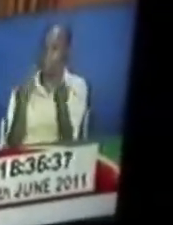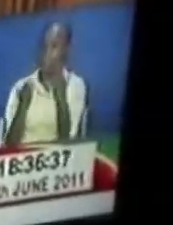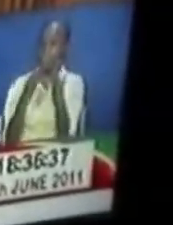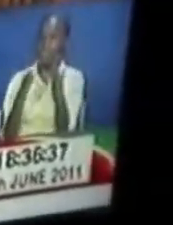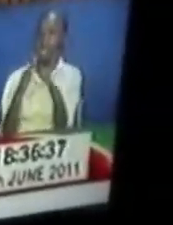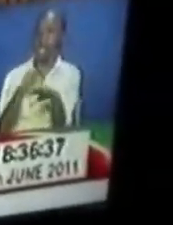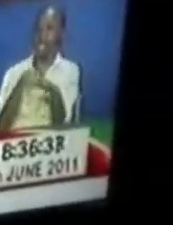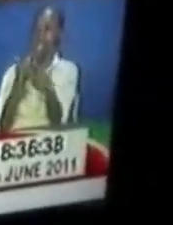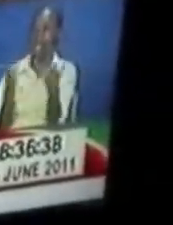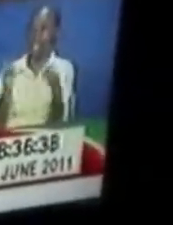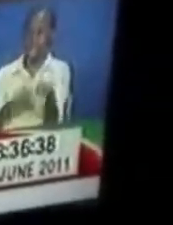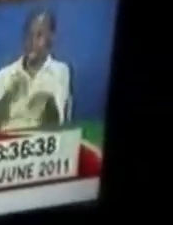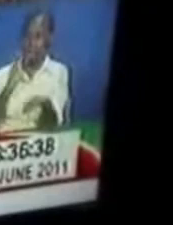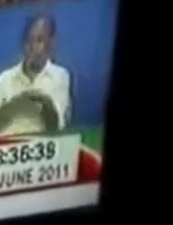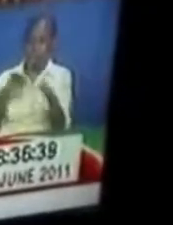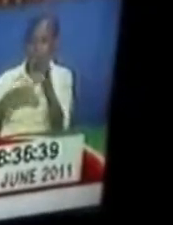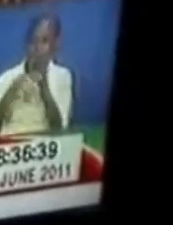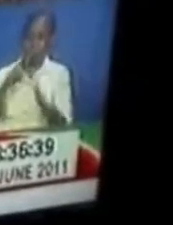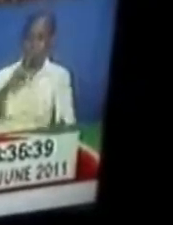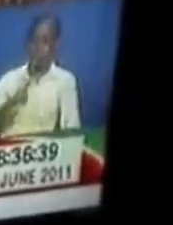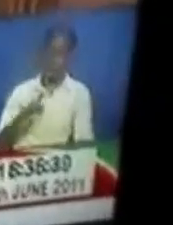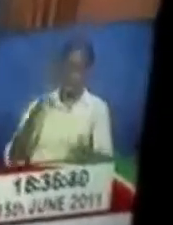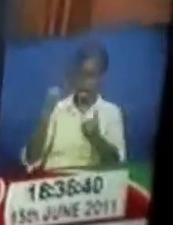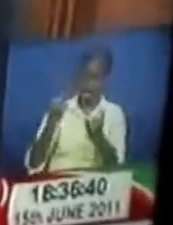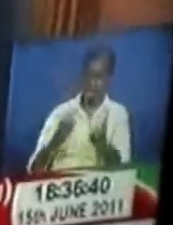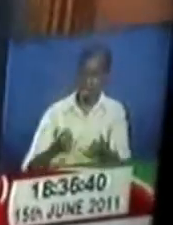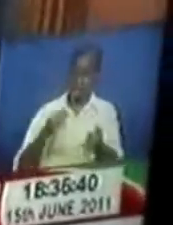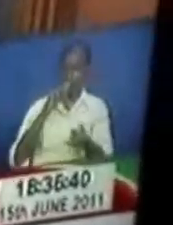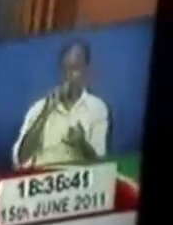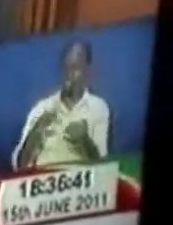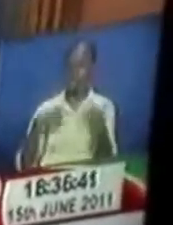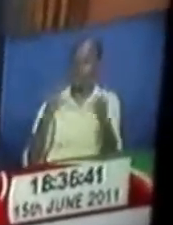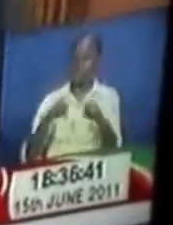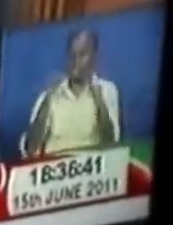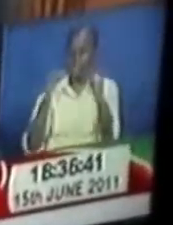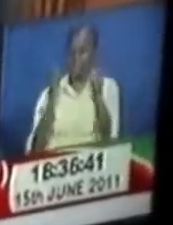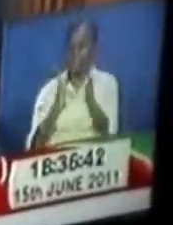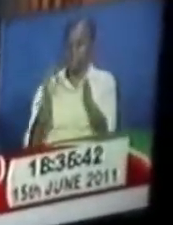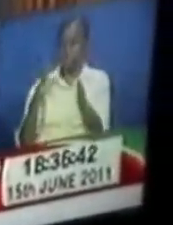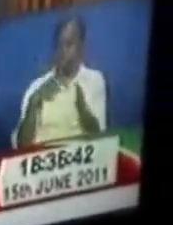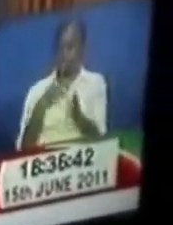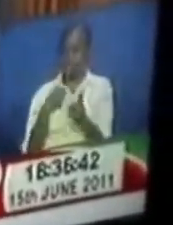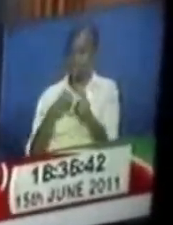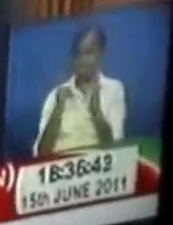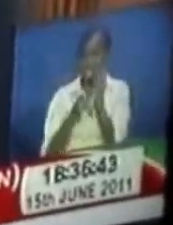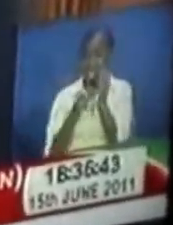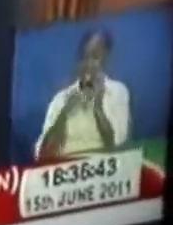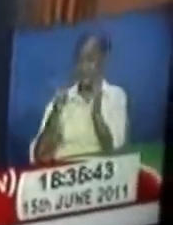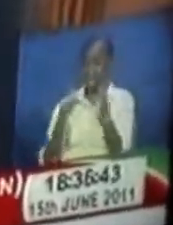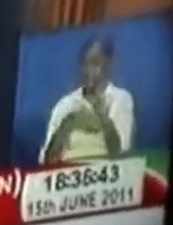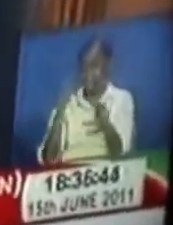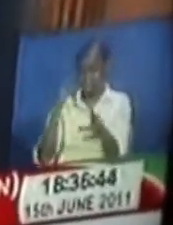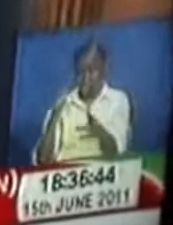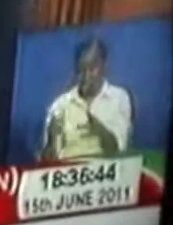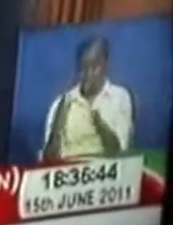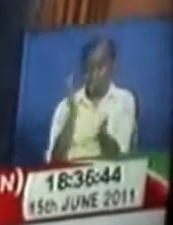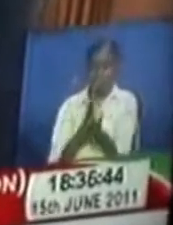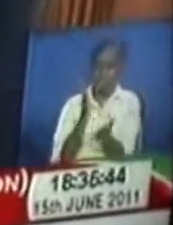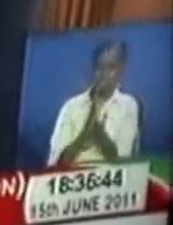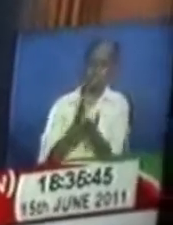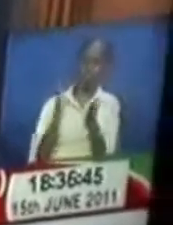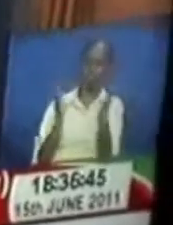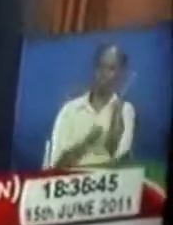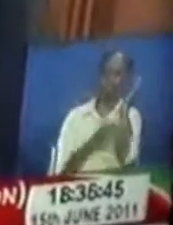at any time, on a point of order, invite the Speaker or the Chairperson of Committee to name another member for grossly disorderly